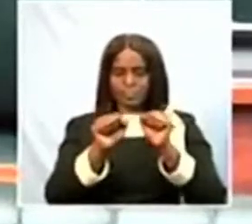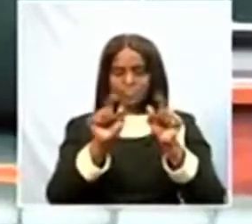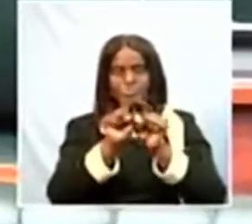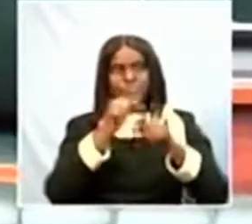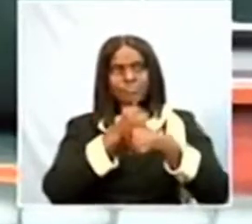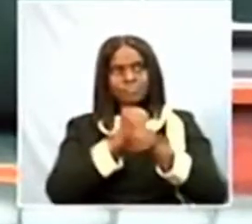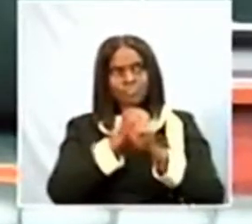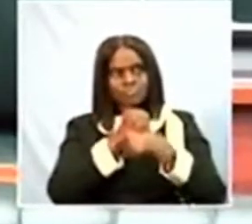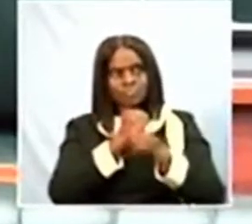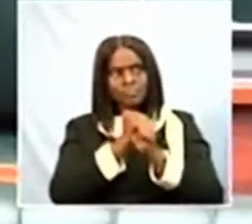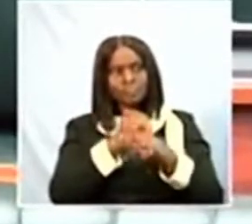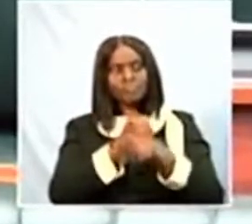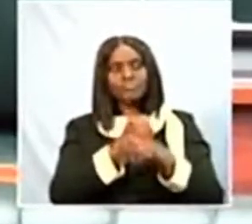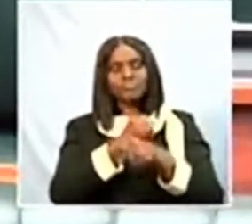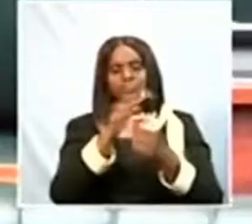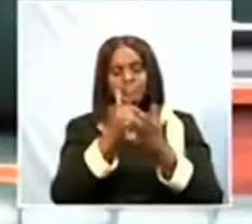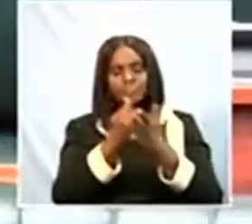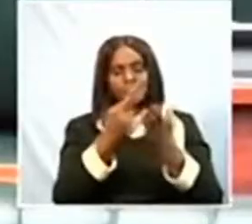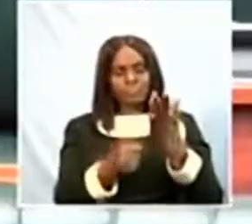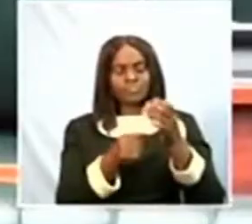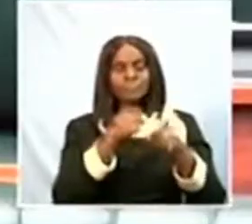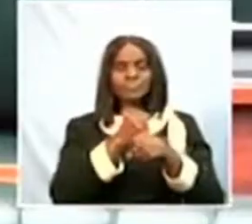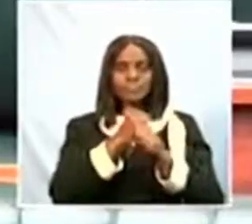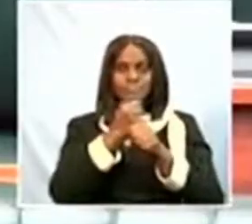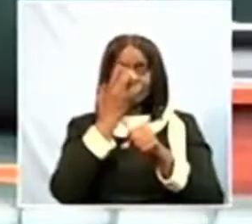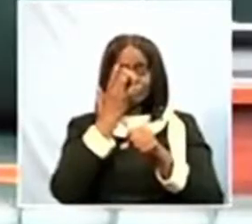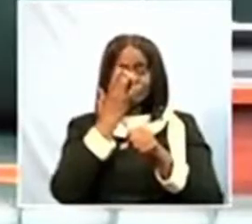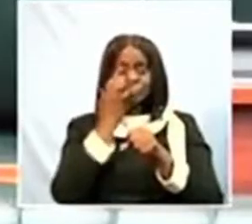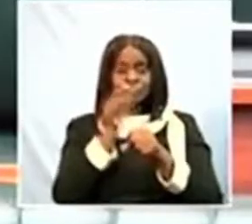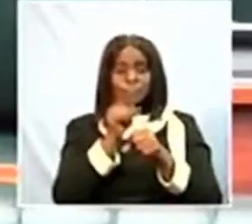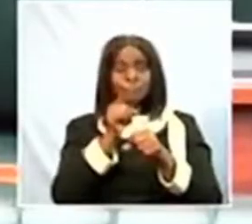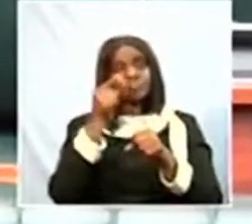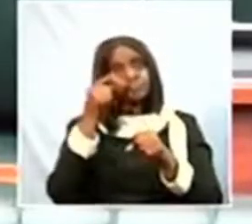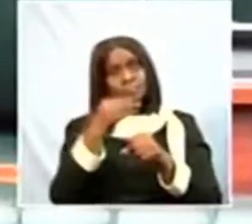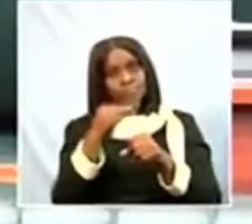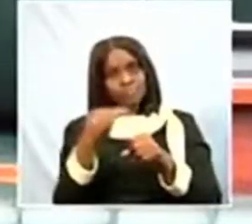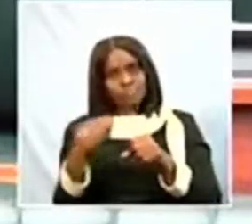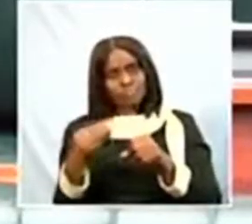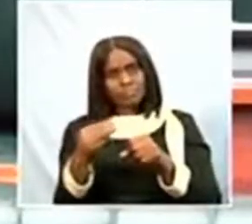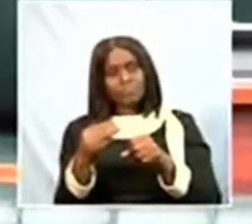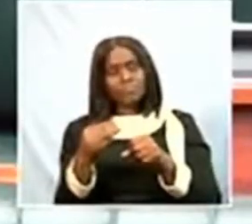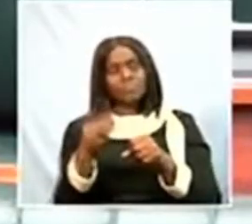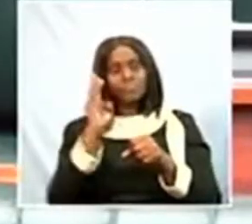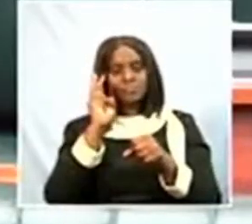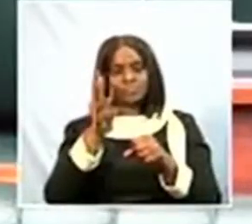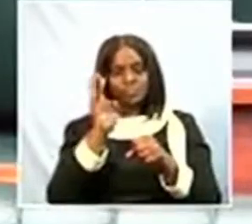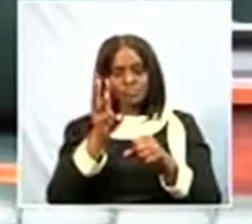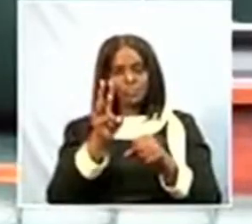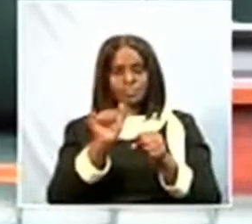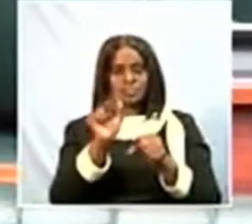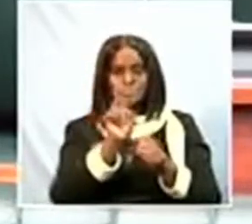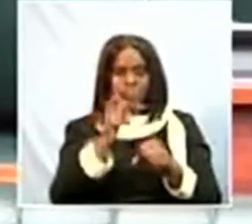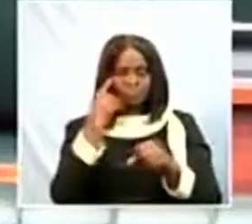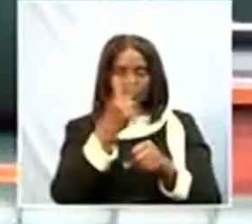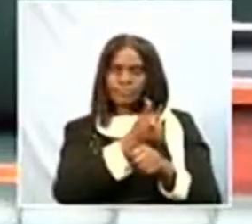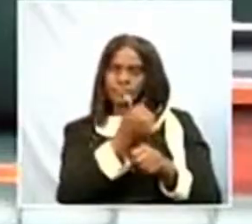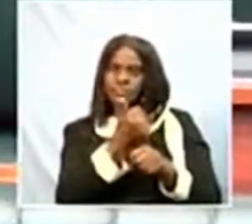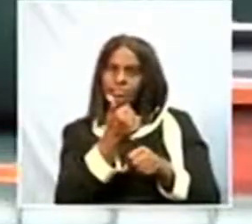by organic biodegrading materials, we can use it for other